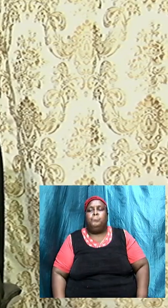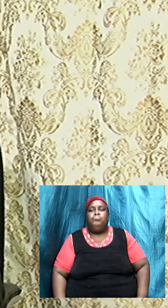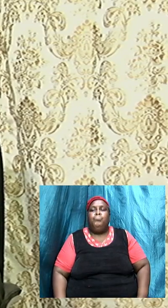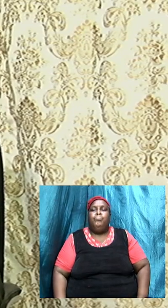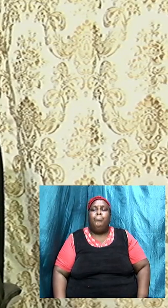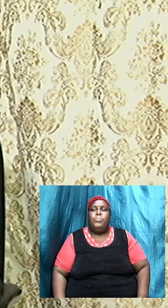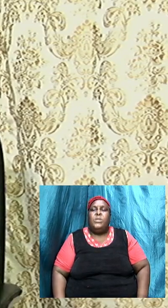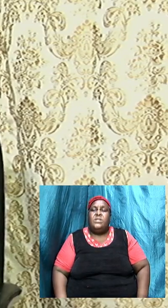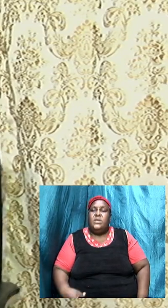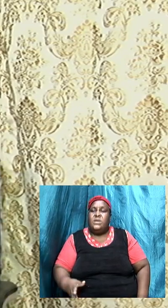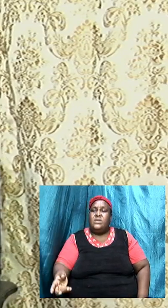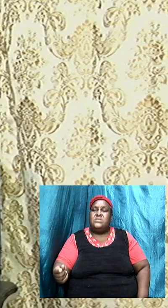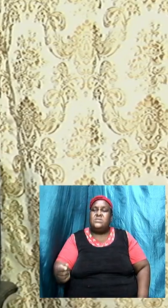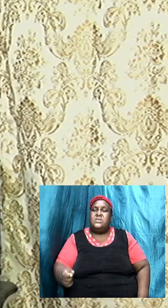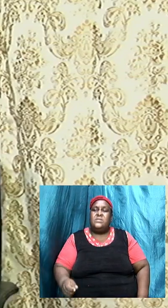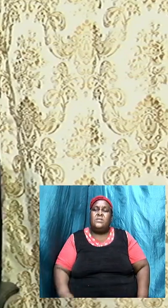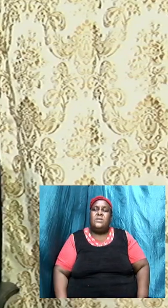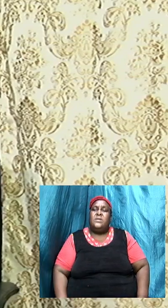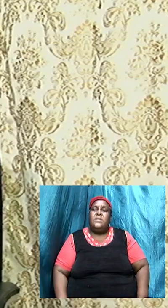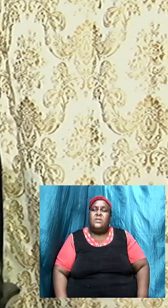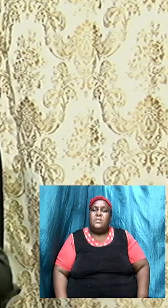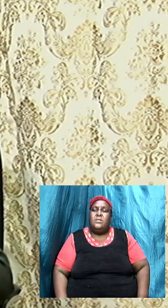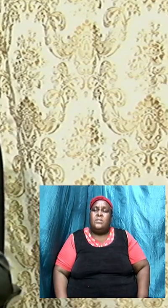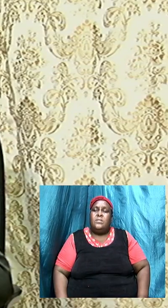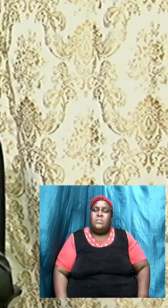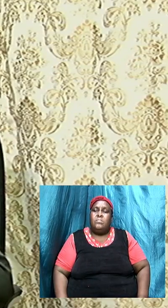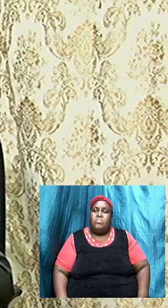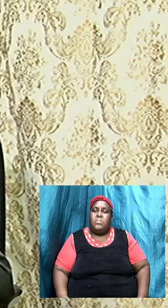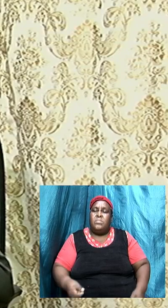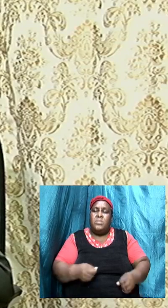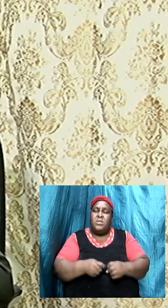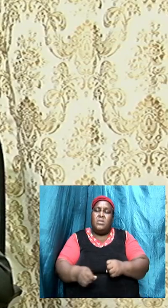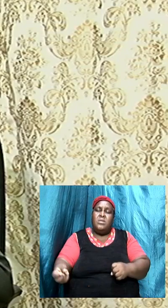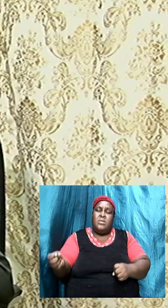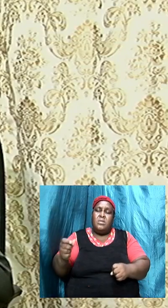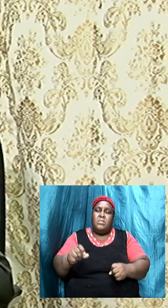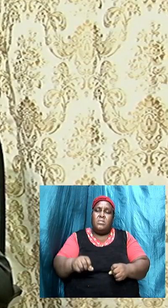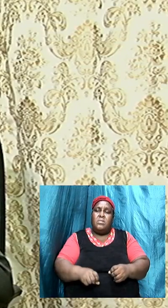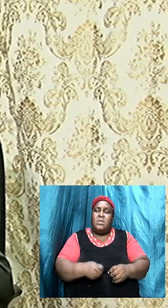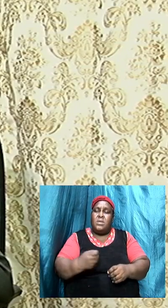there is what we call extra-biblical doctrine.